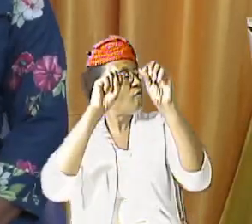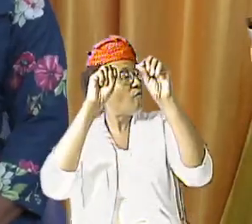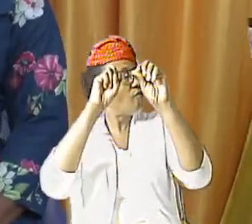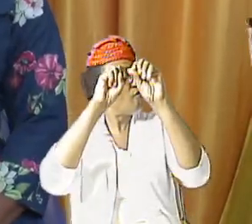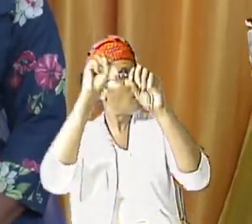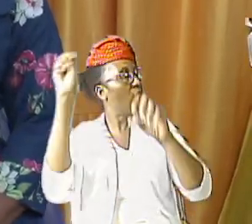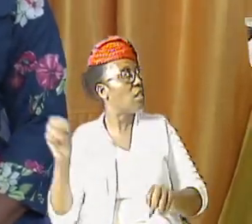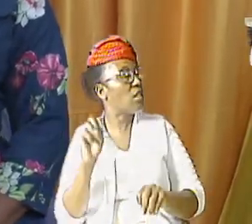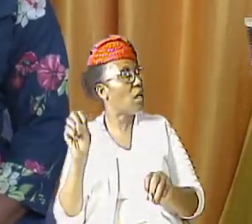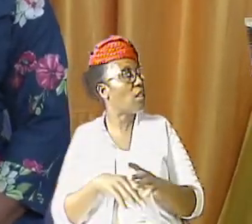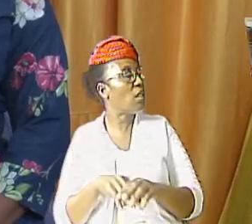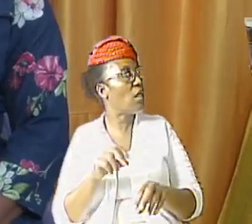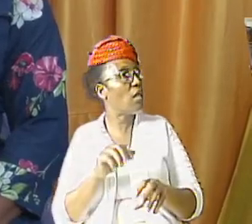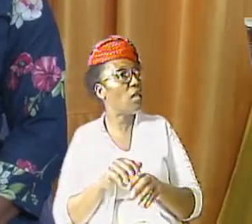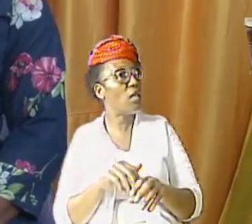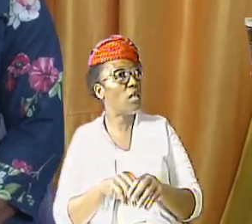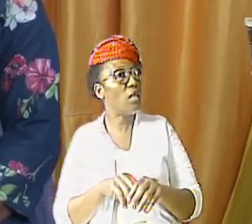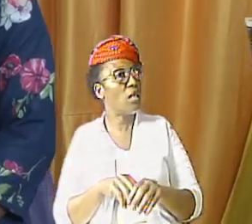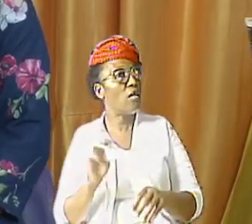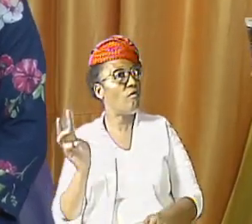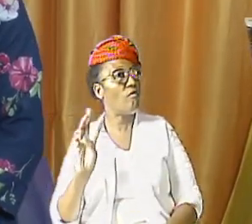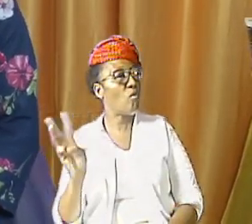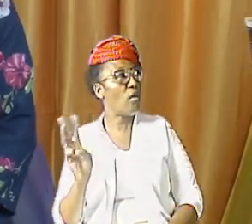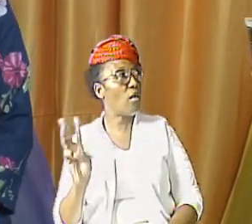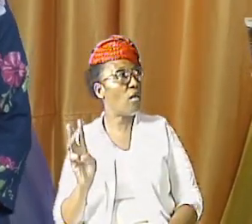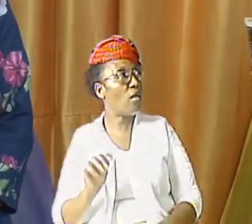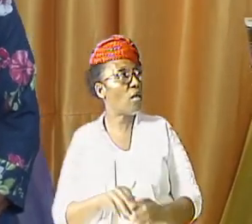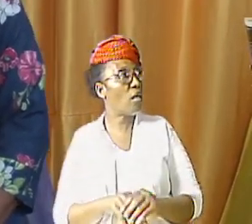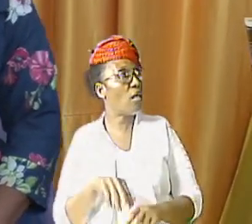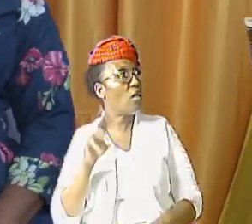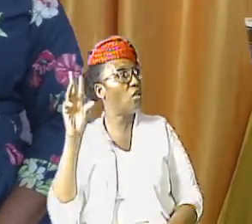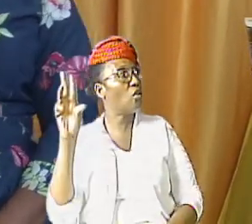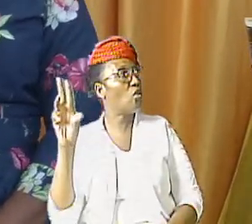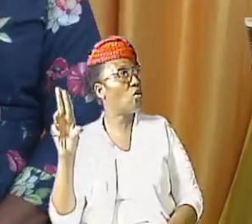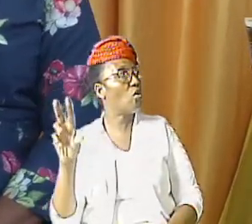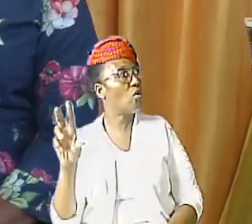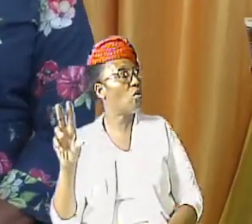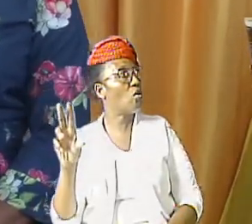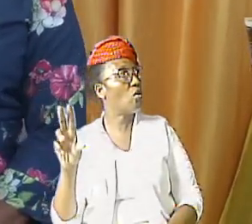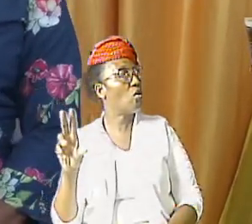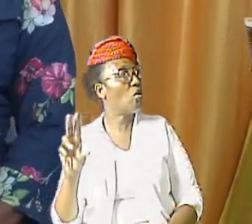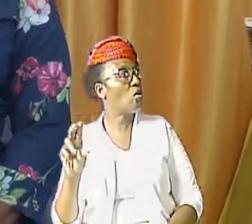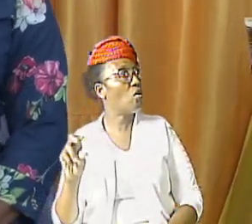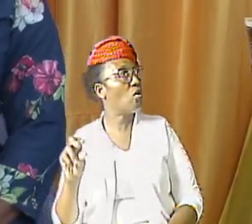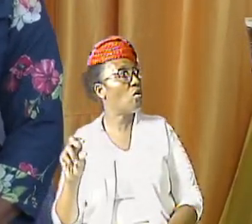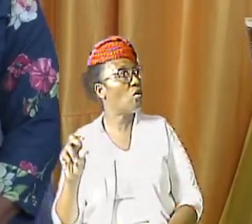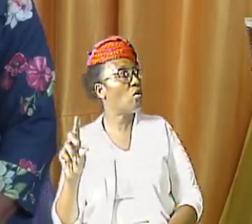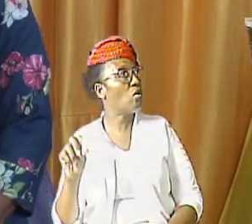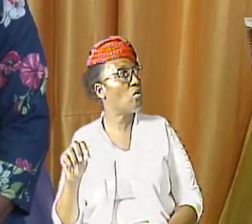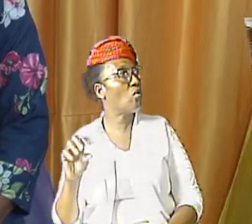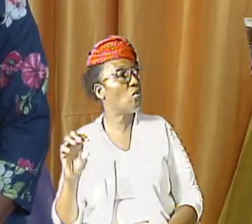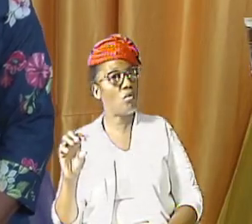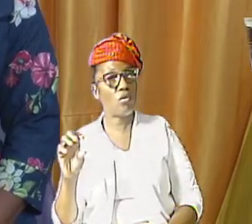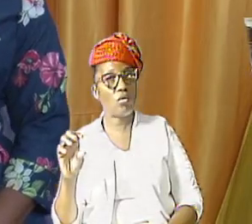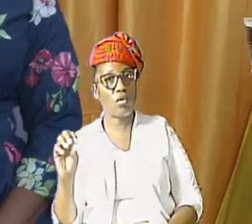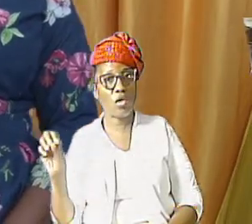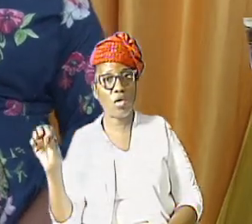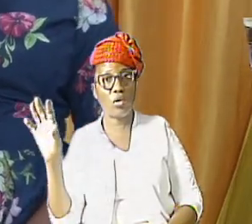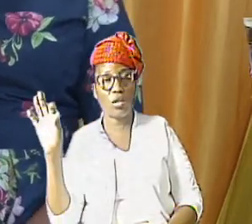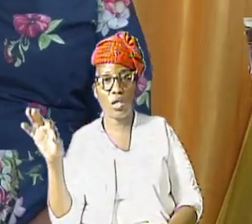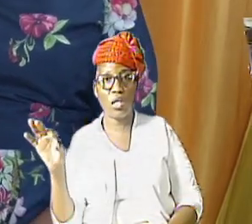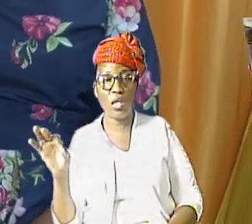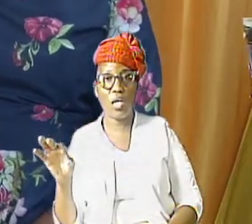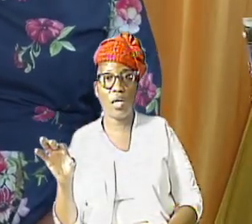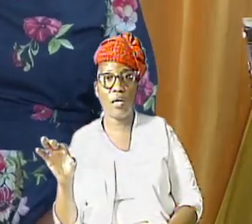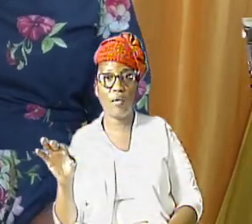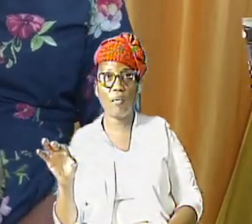in 2009, all this time Kerry was overseas, and in 2009 she came back to